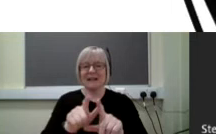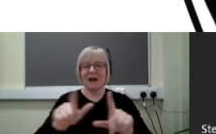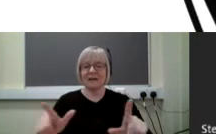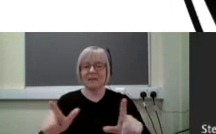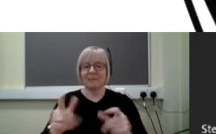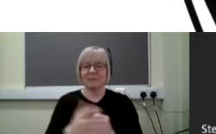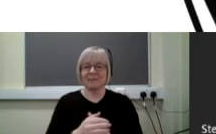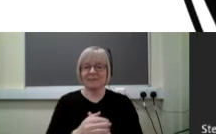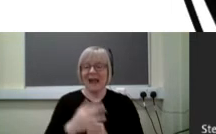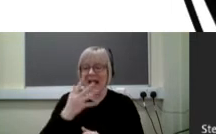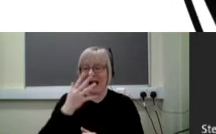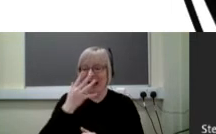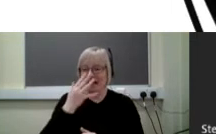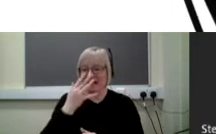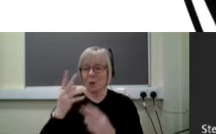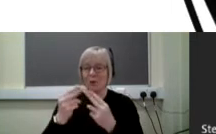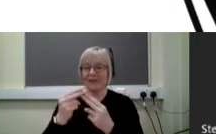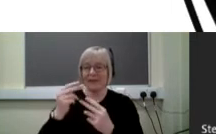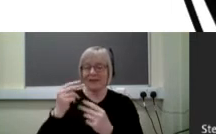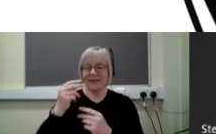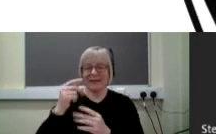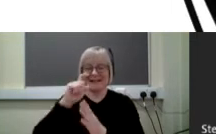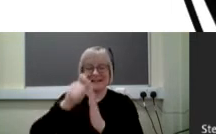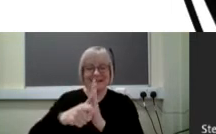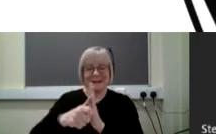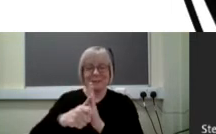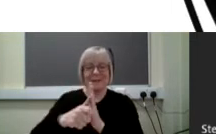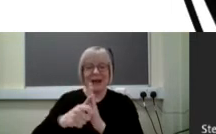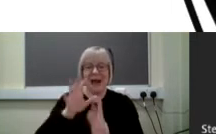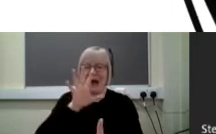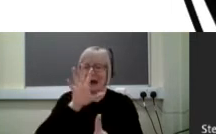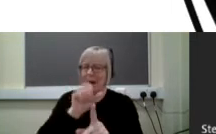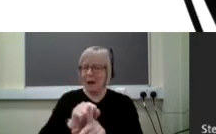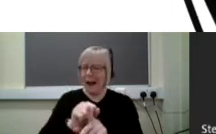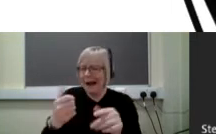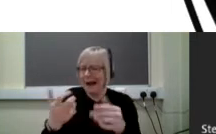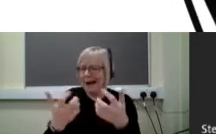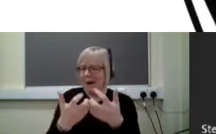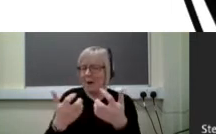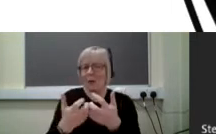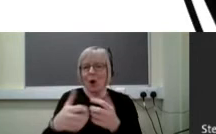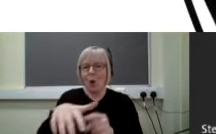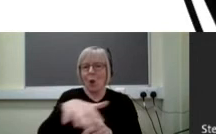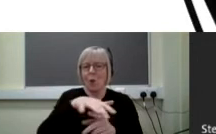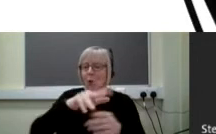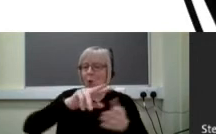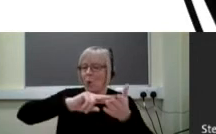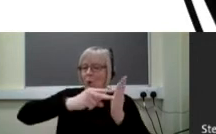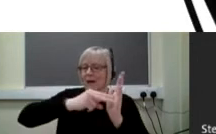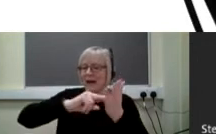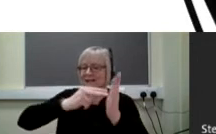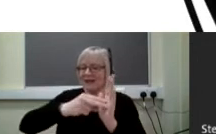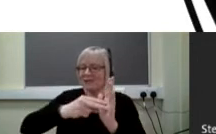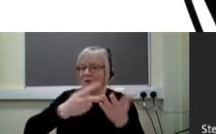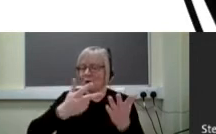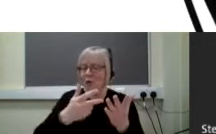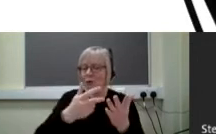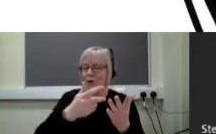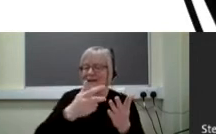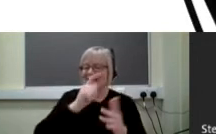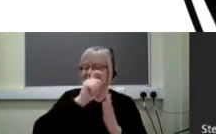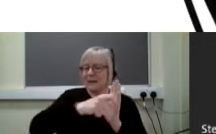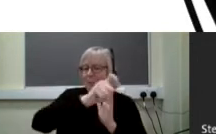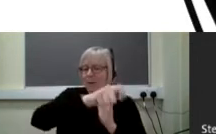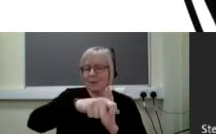The adolescents with disabilities were identified through local organizations of persons with disabilities,